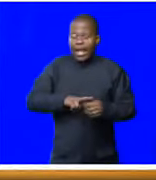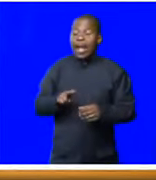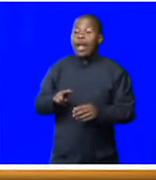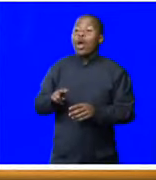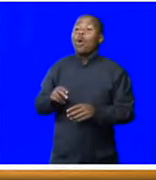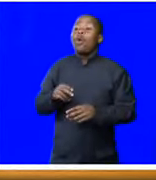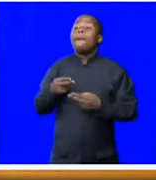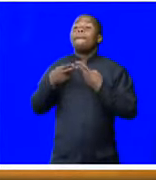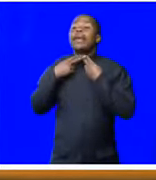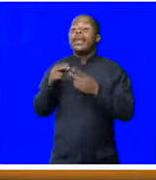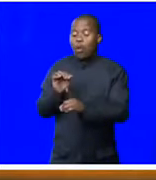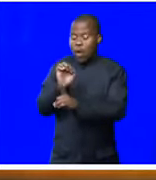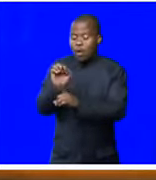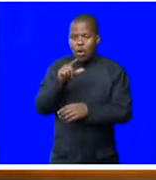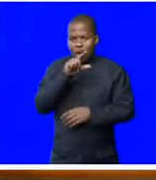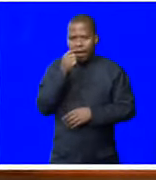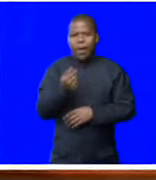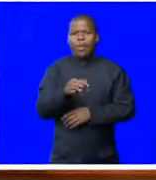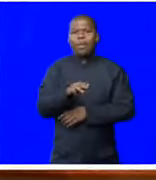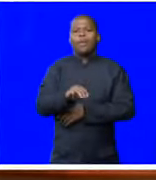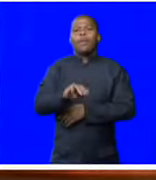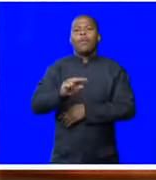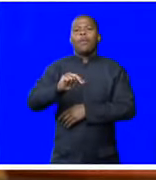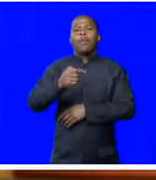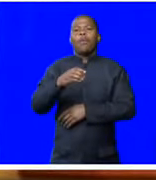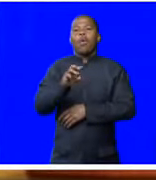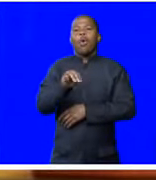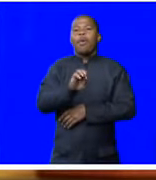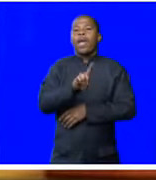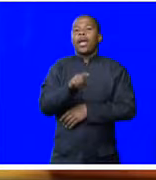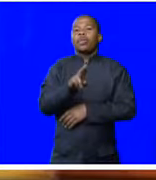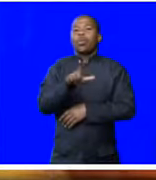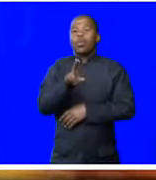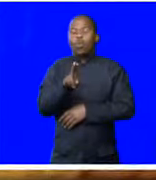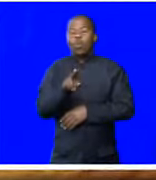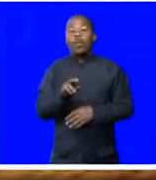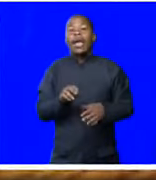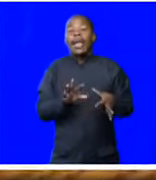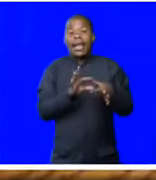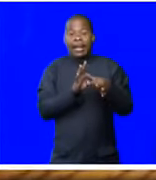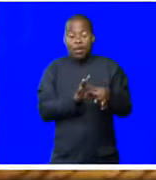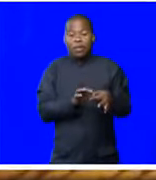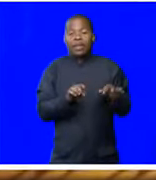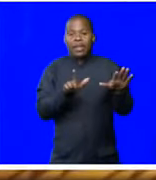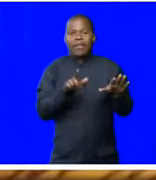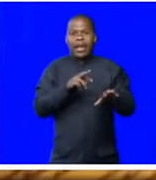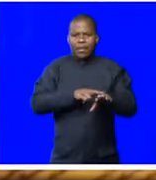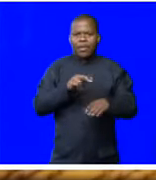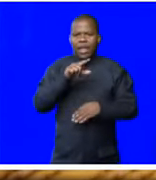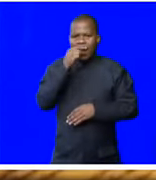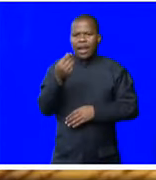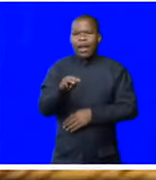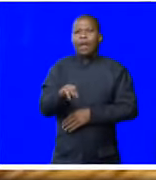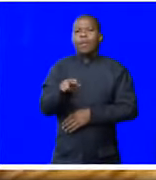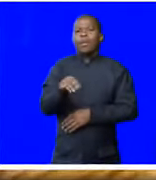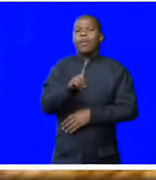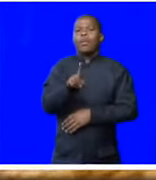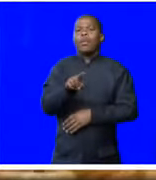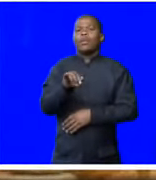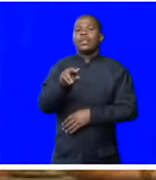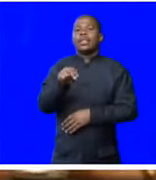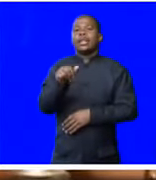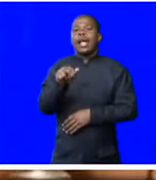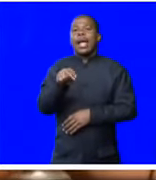is Sabelo Mgomezulu of Mgomezulu Attorneys, while the defendants are represented by Sipho Mtsinane of Mtsinane Attorneys, as well